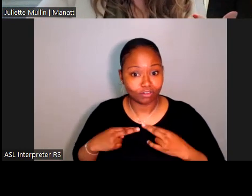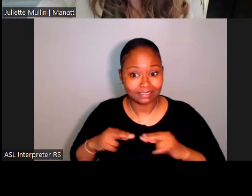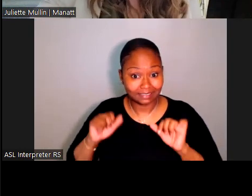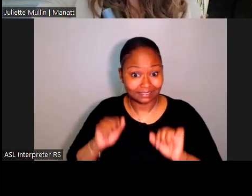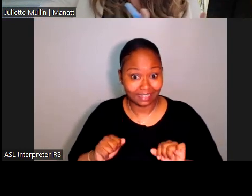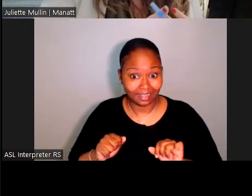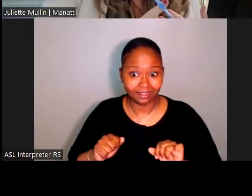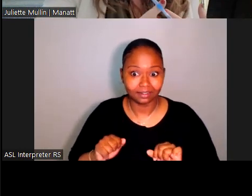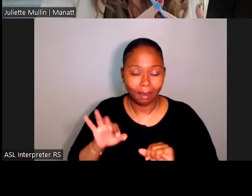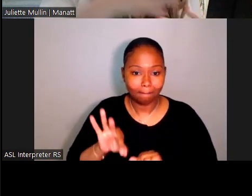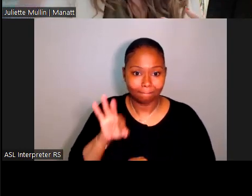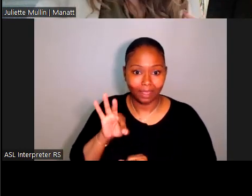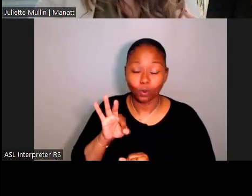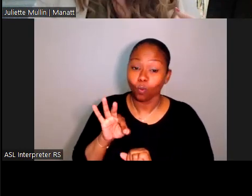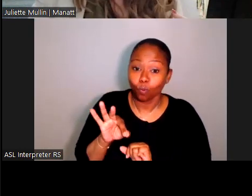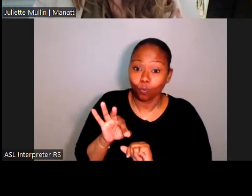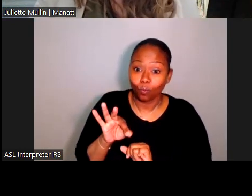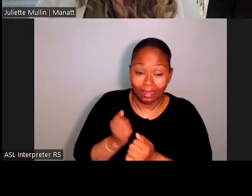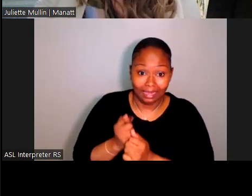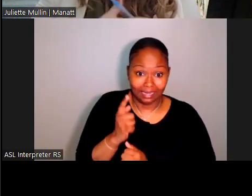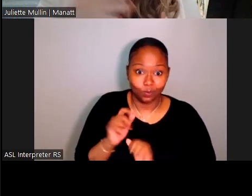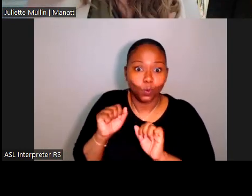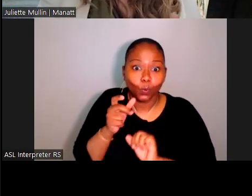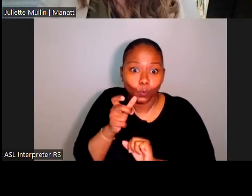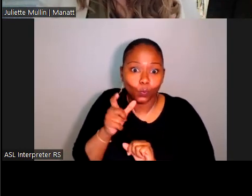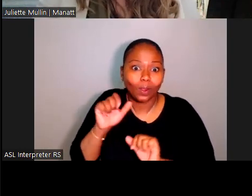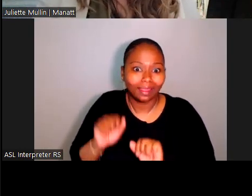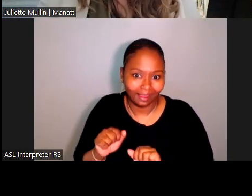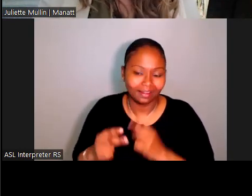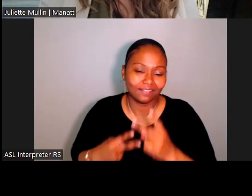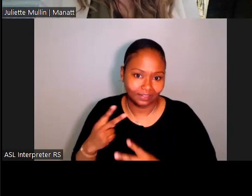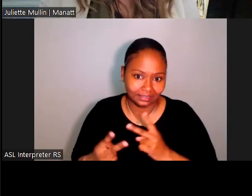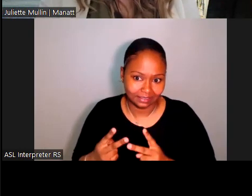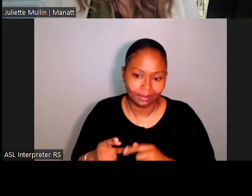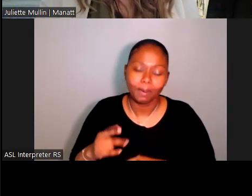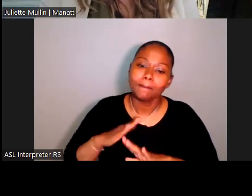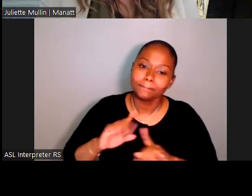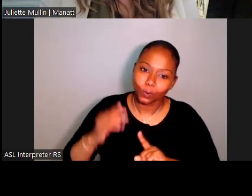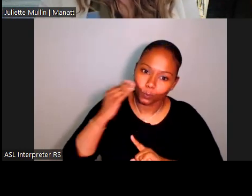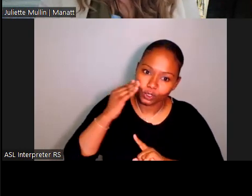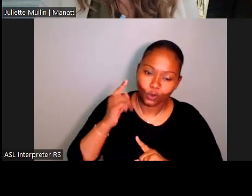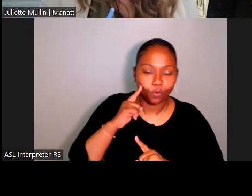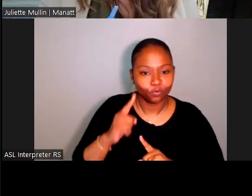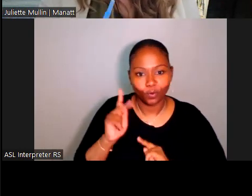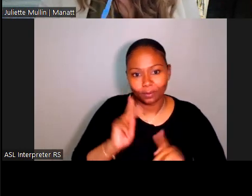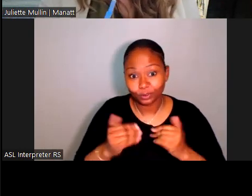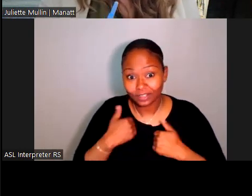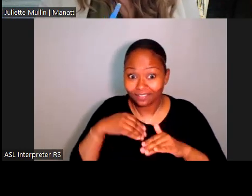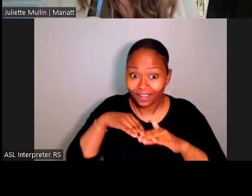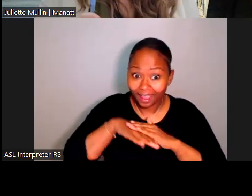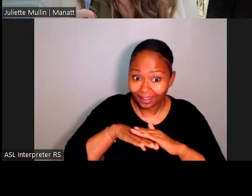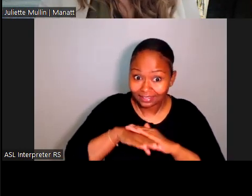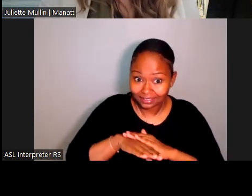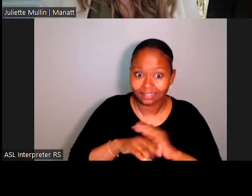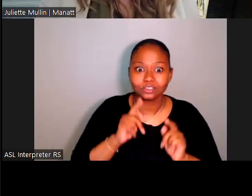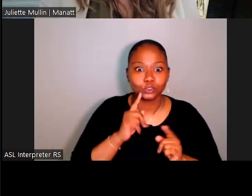them. But we also acknowledge that, you know, in order to have in-person access to the facility,